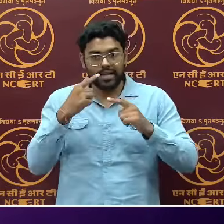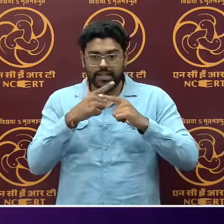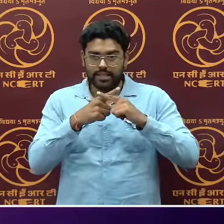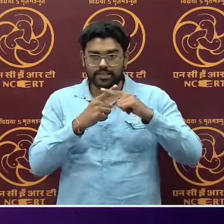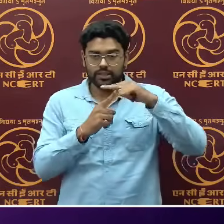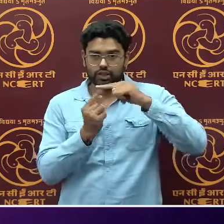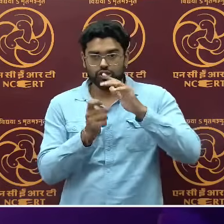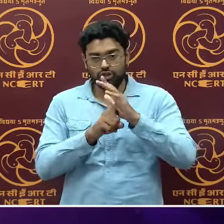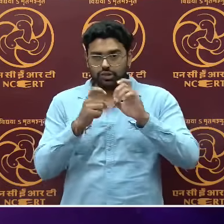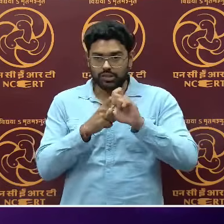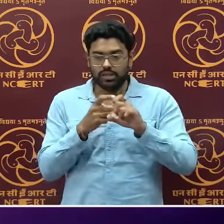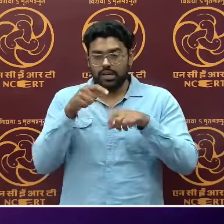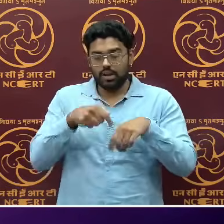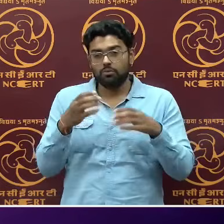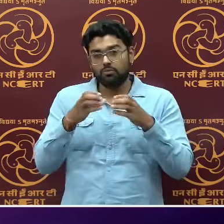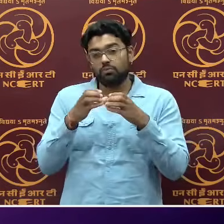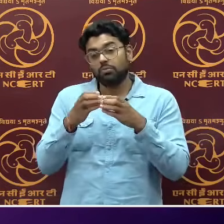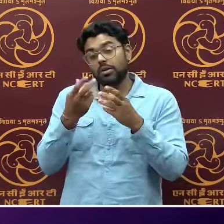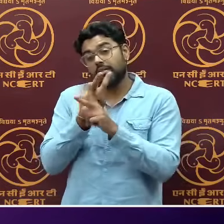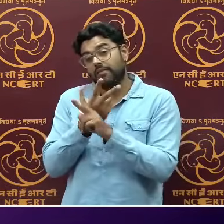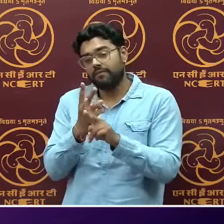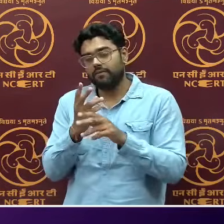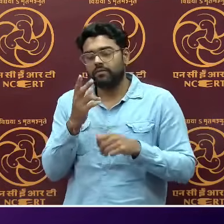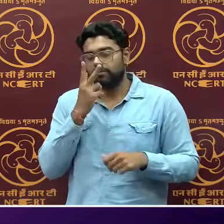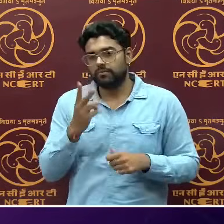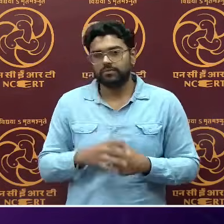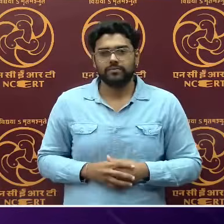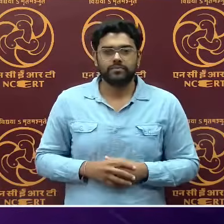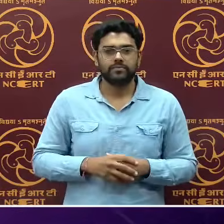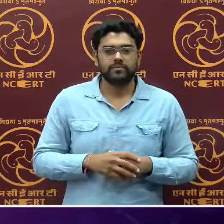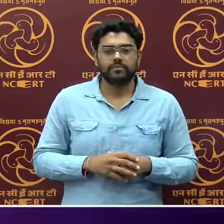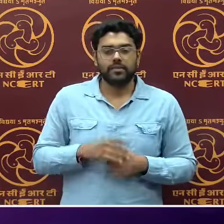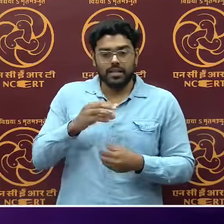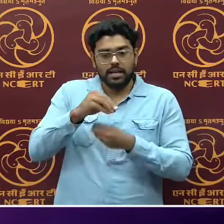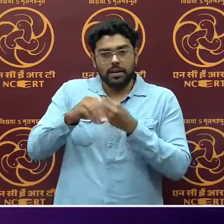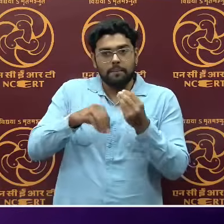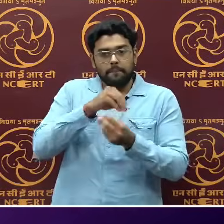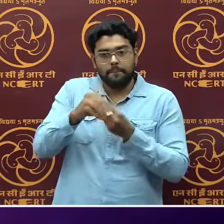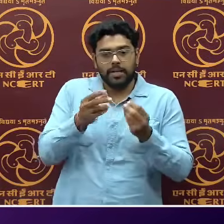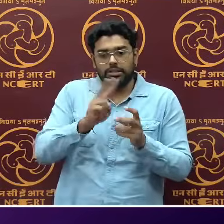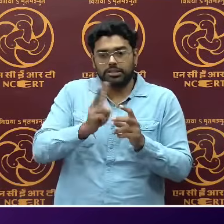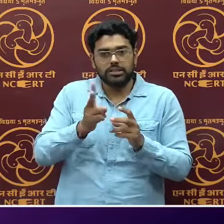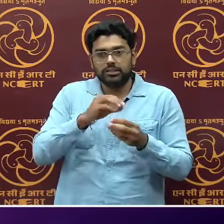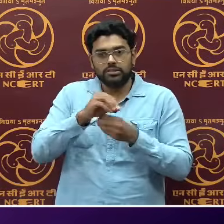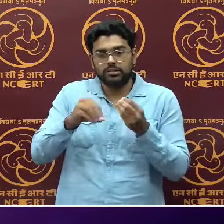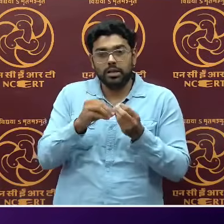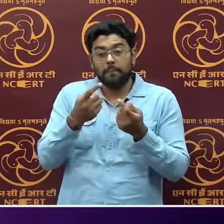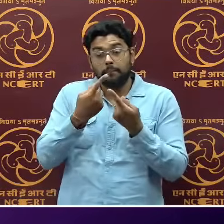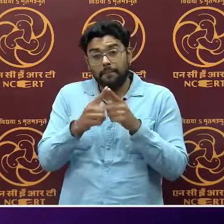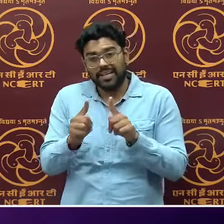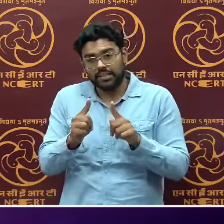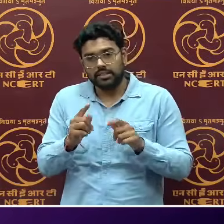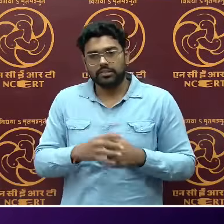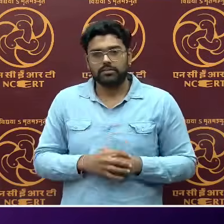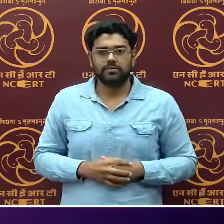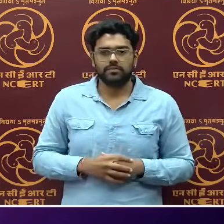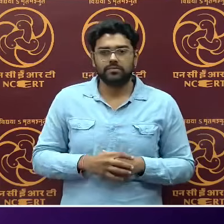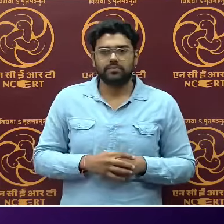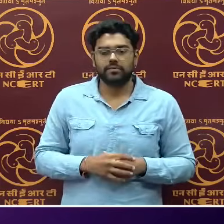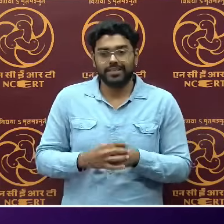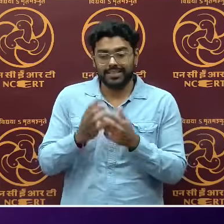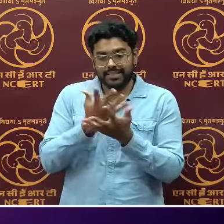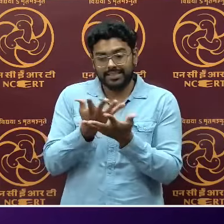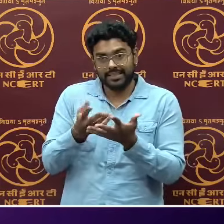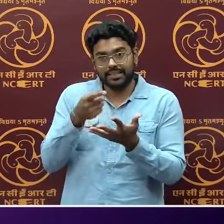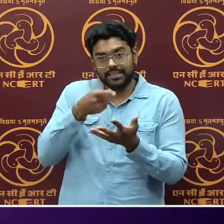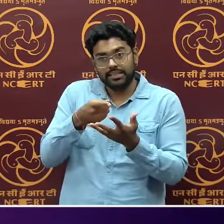this different class of compounds wherein they are not mixing up into each other, rather the